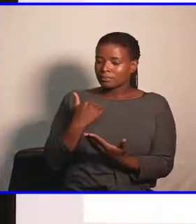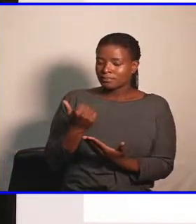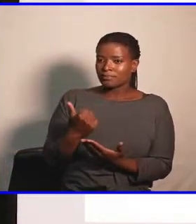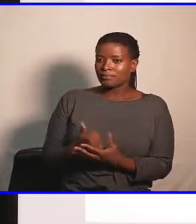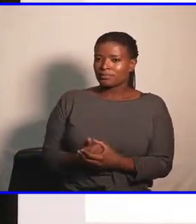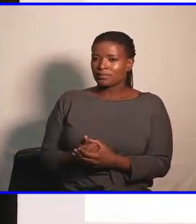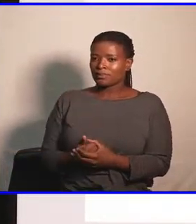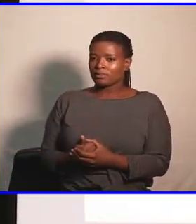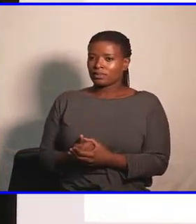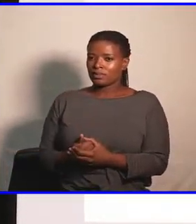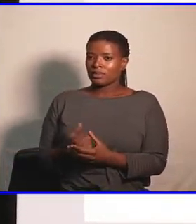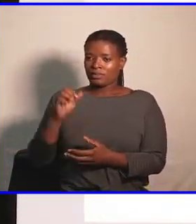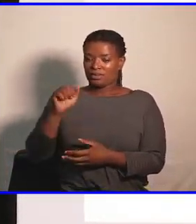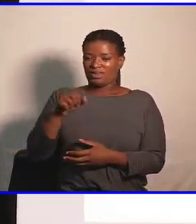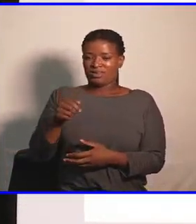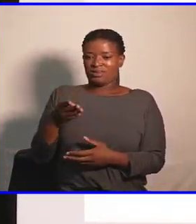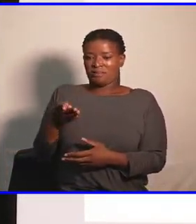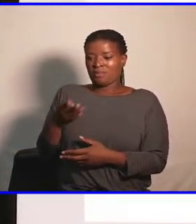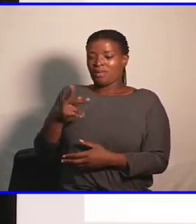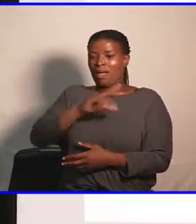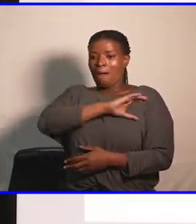This is what I came for. Yes.